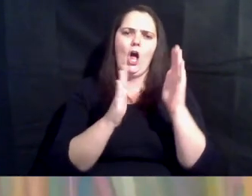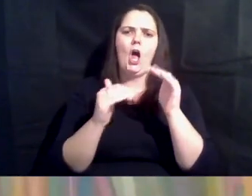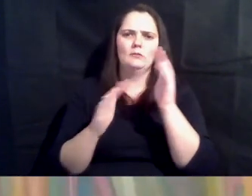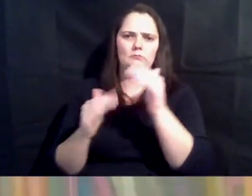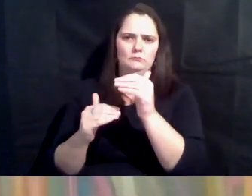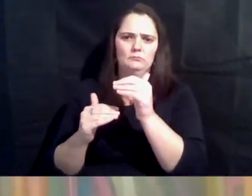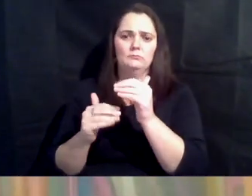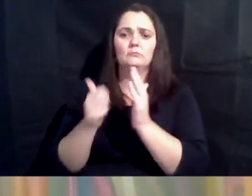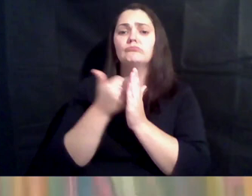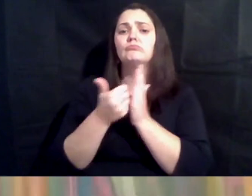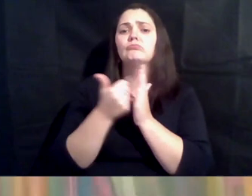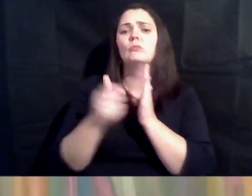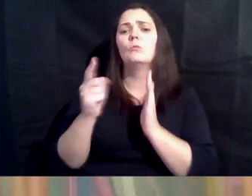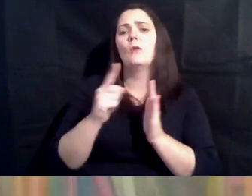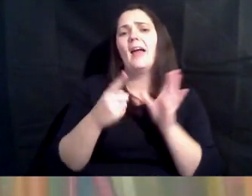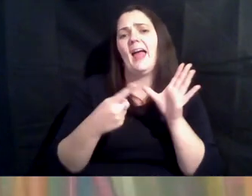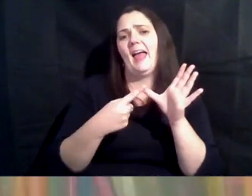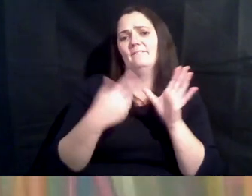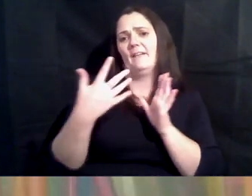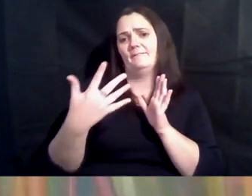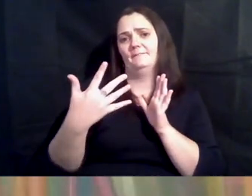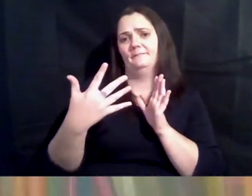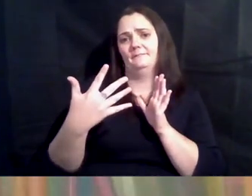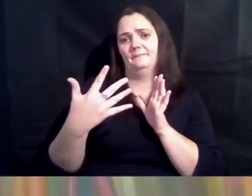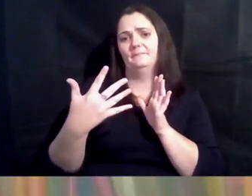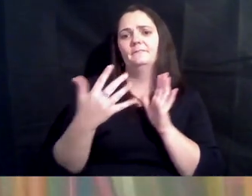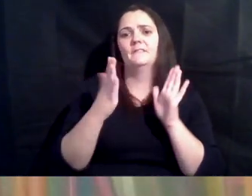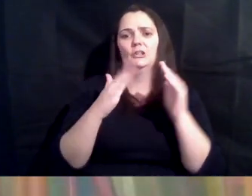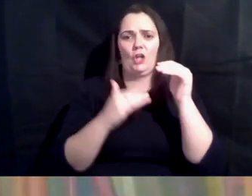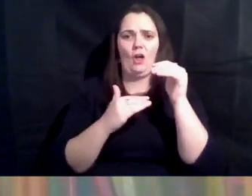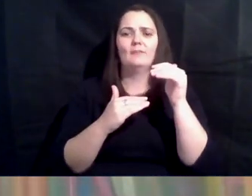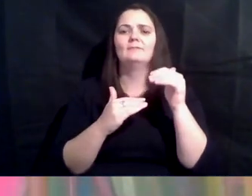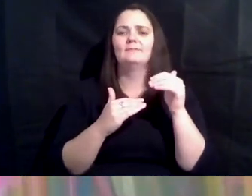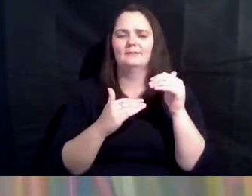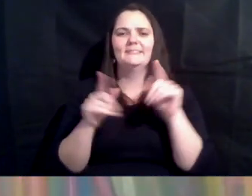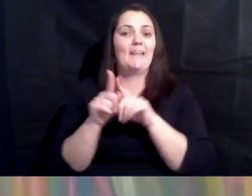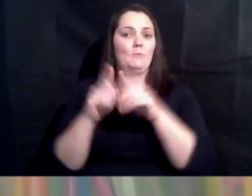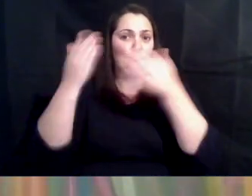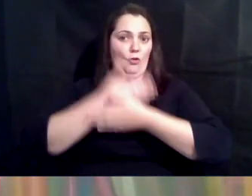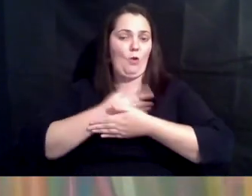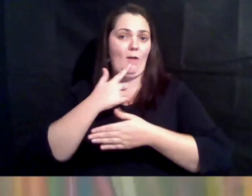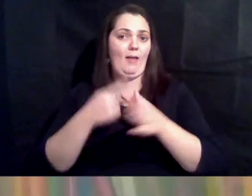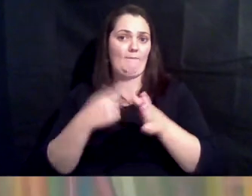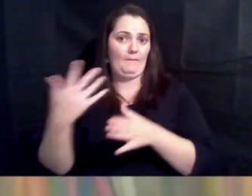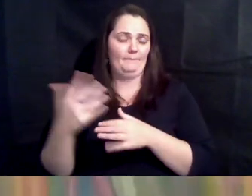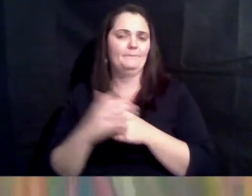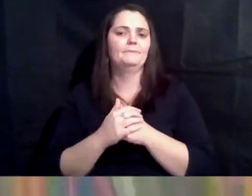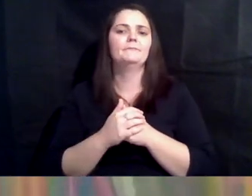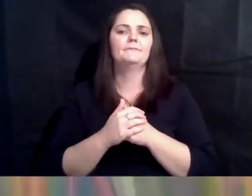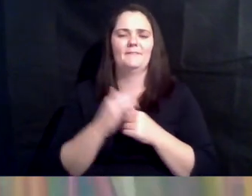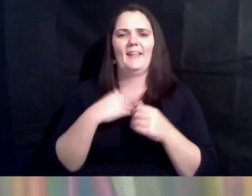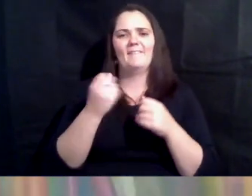I generally make a zine in is A5, which is what I'm going to do tonight. And you can see here I've used some ribbons to adorn